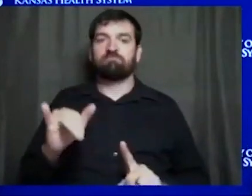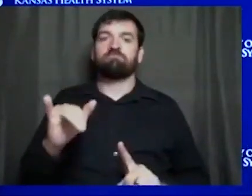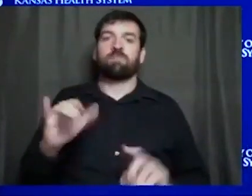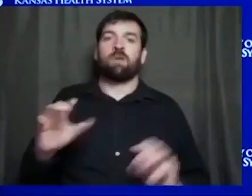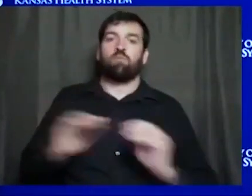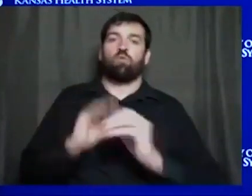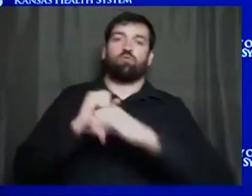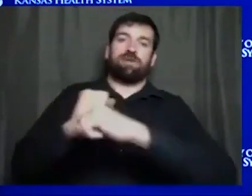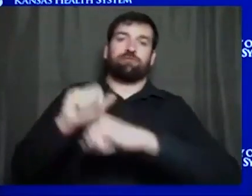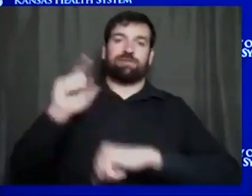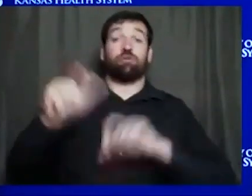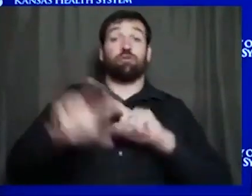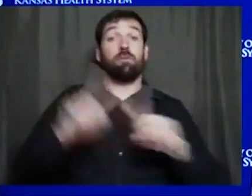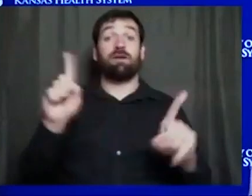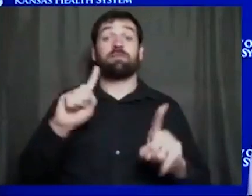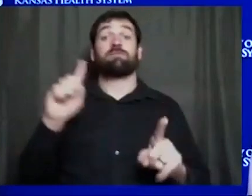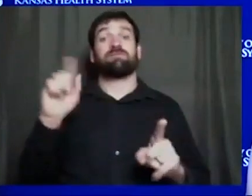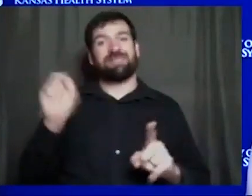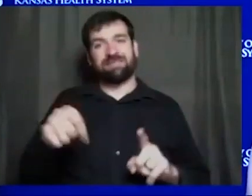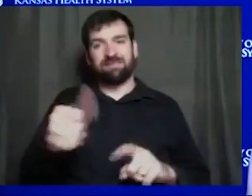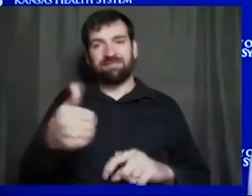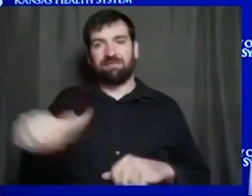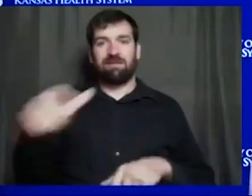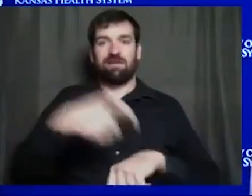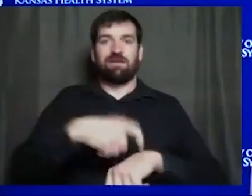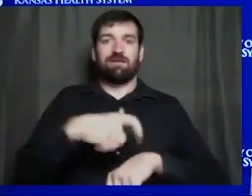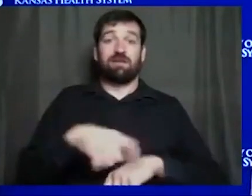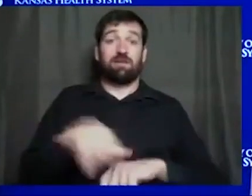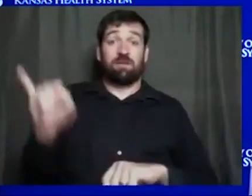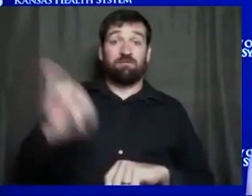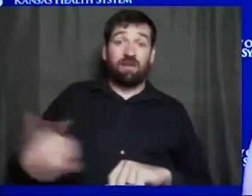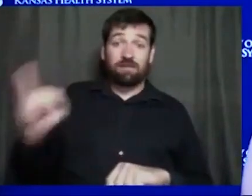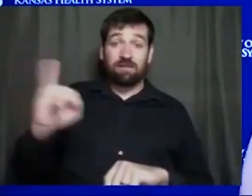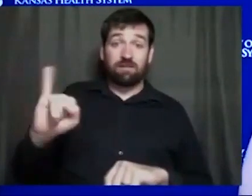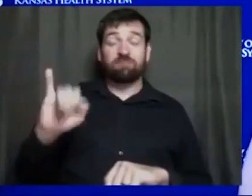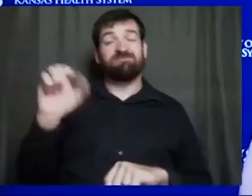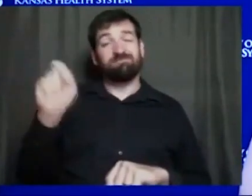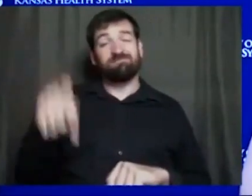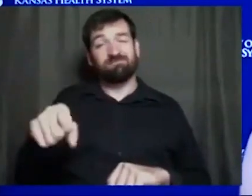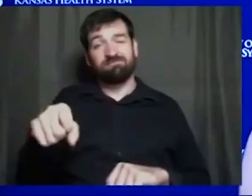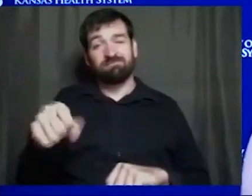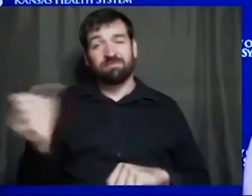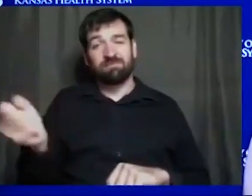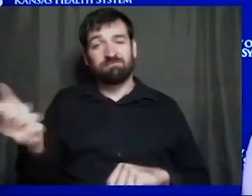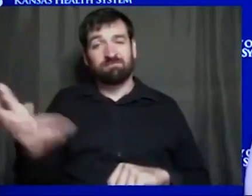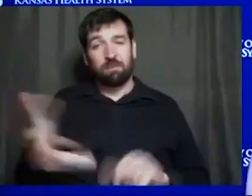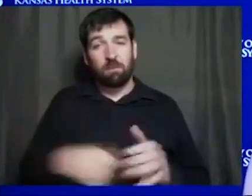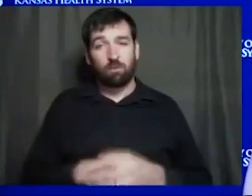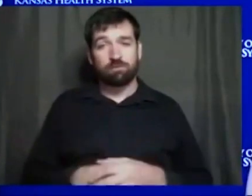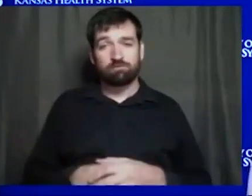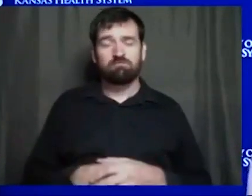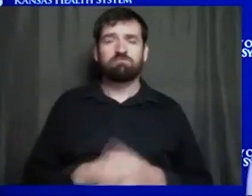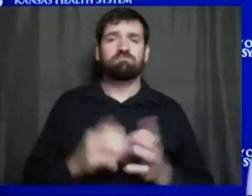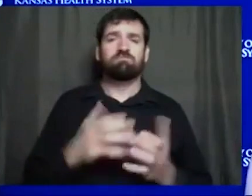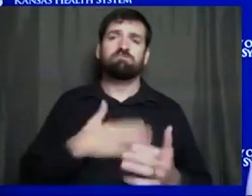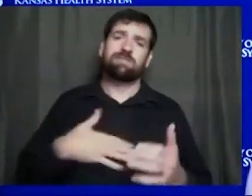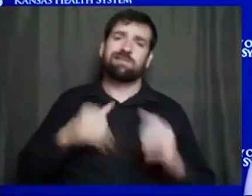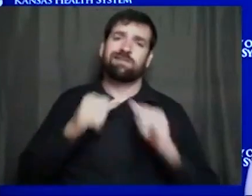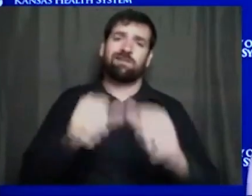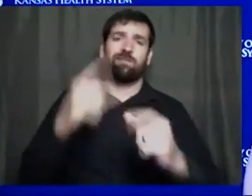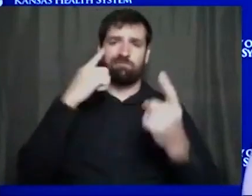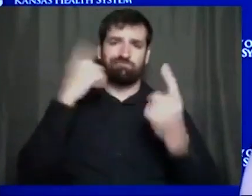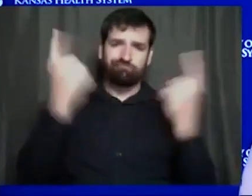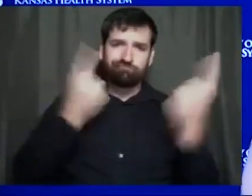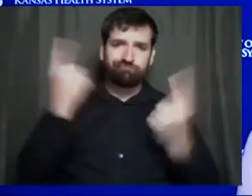overall, yeah, anytime you get infected, you certainly are rolling the dice. So please try to continue to be thoughtful in those things that you're doing,